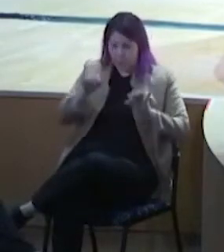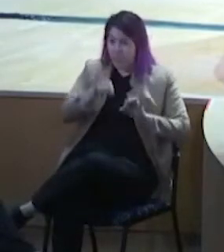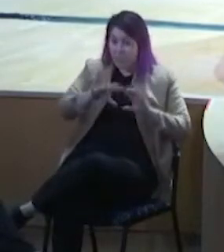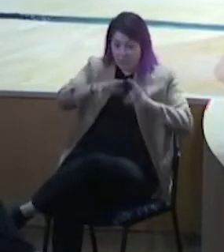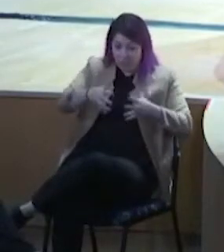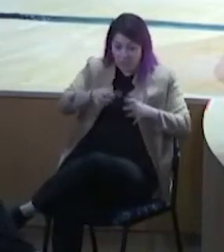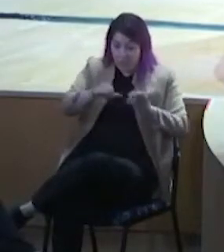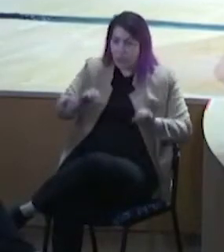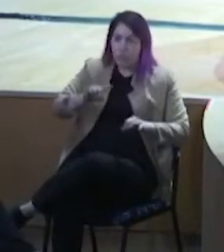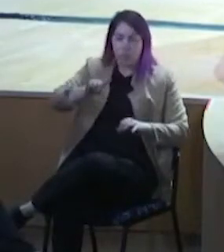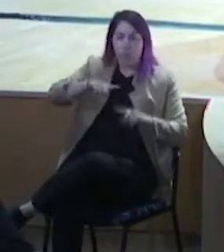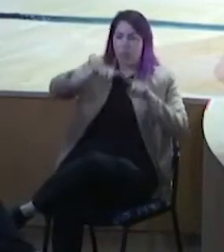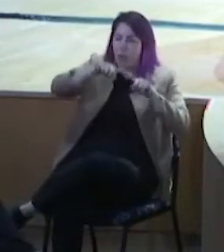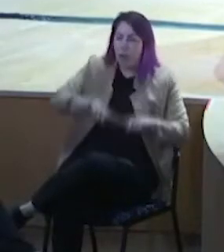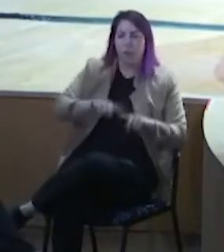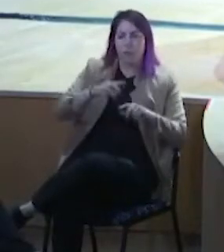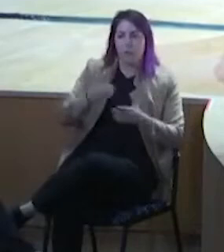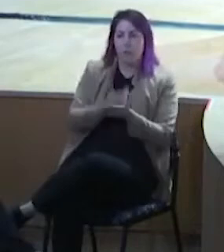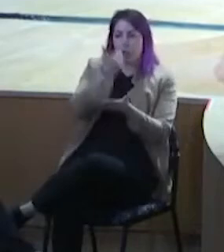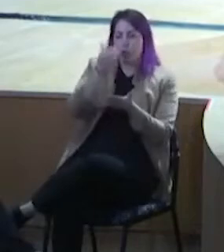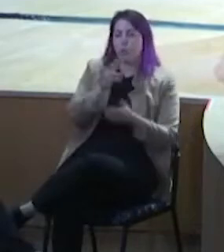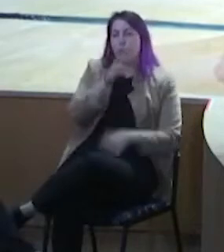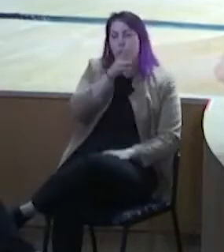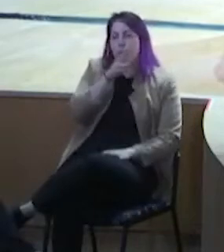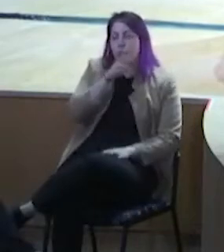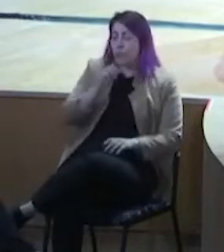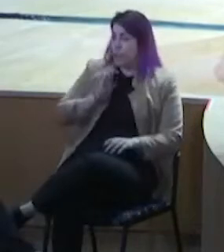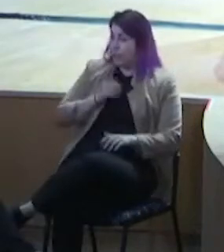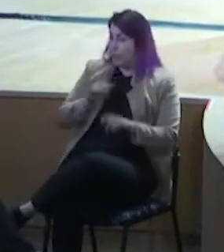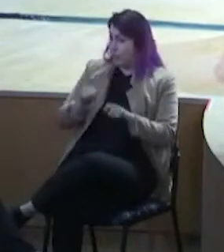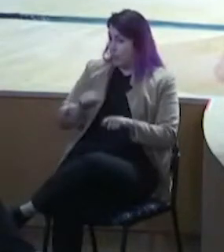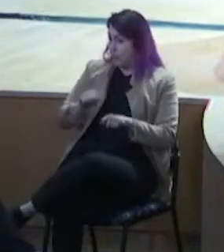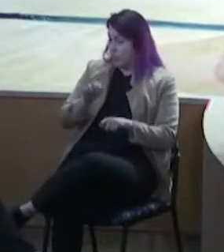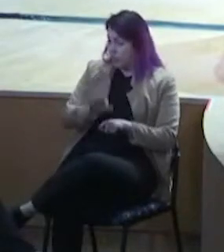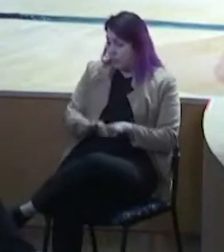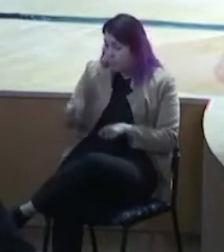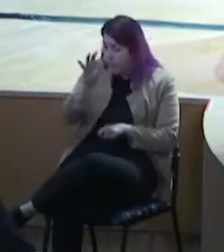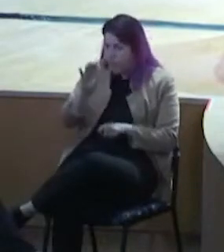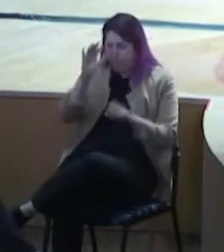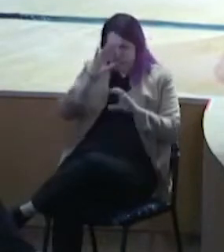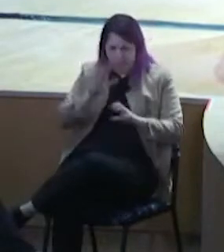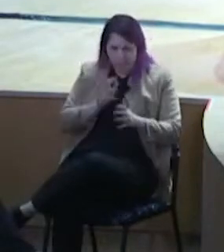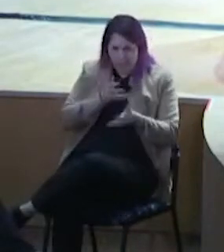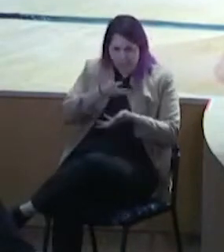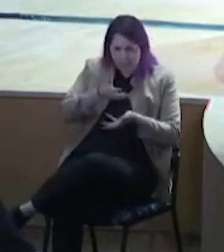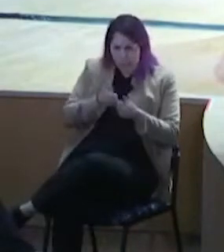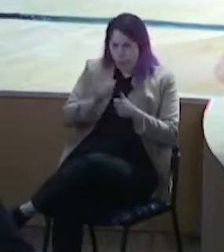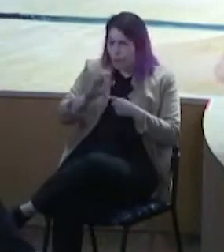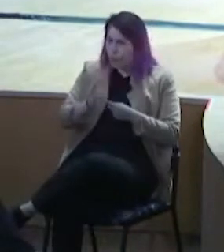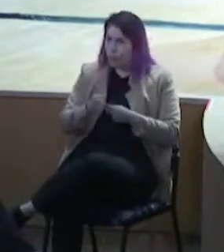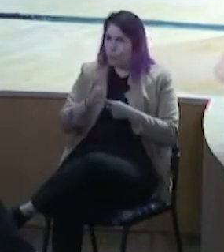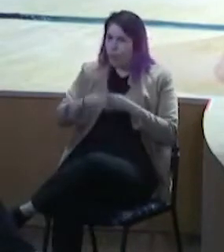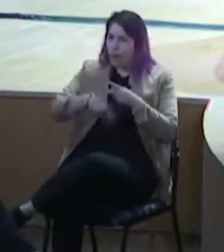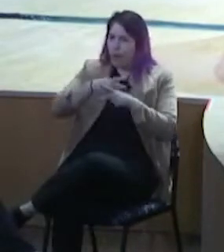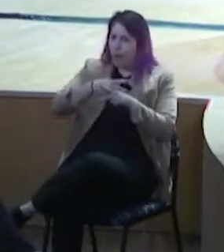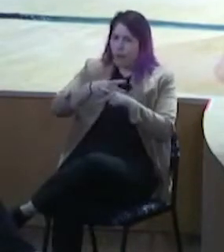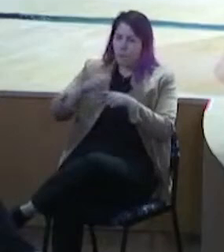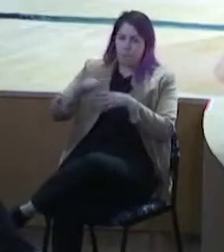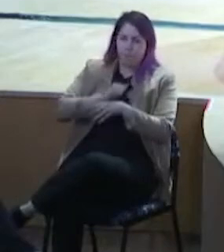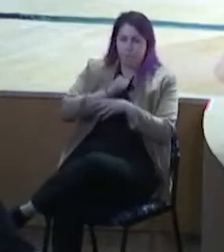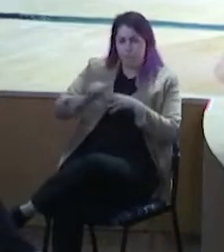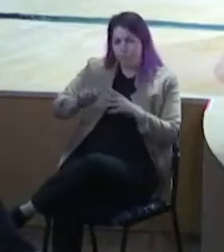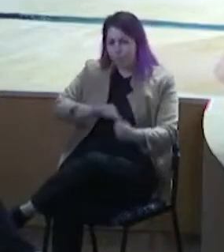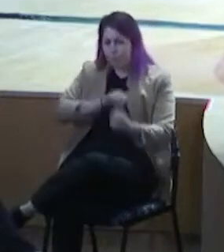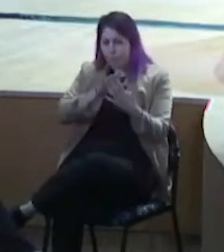on fresh water. So our ability to farm, our ability to engage in cultural practices, our ability to identify